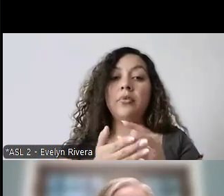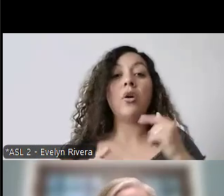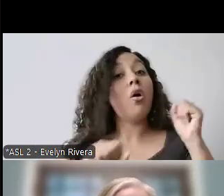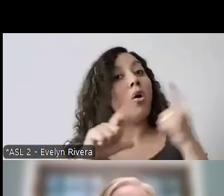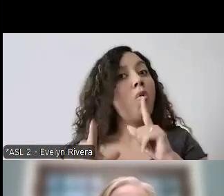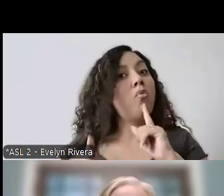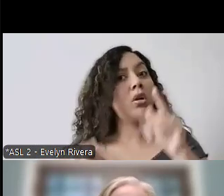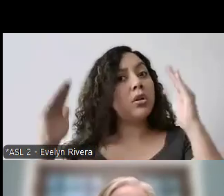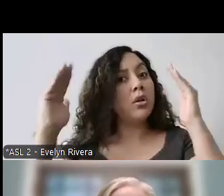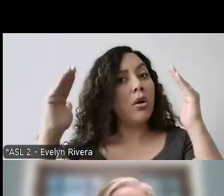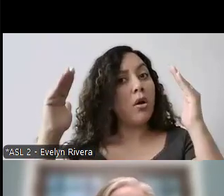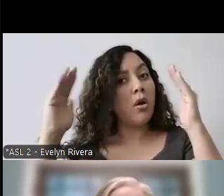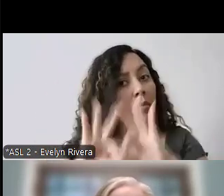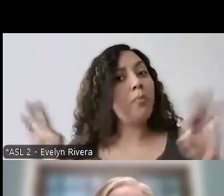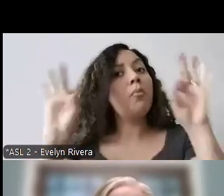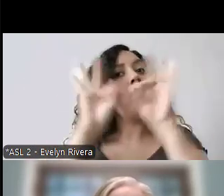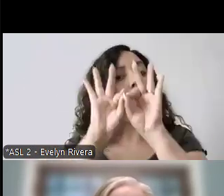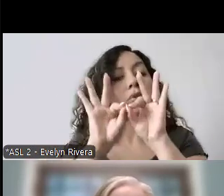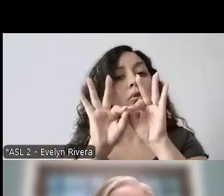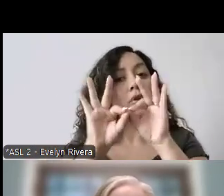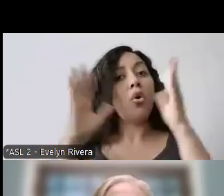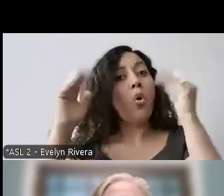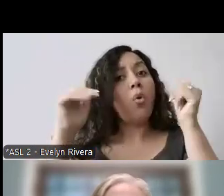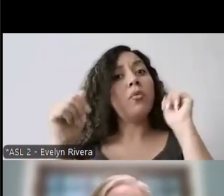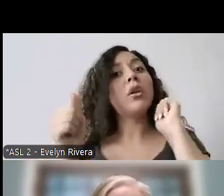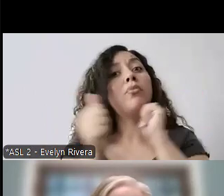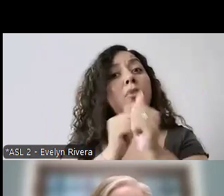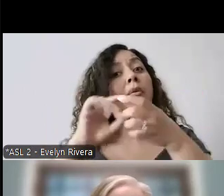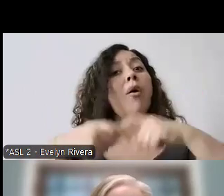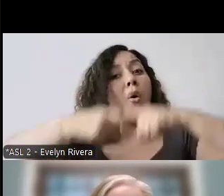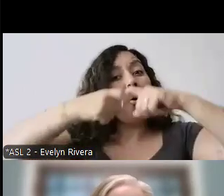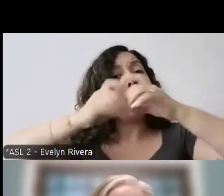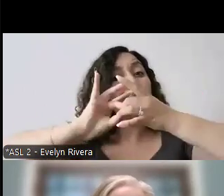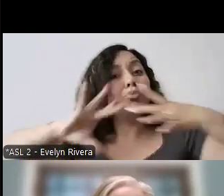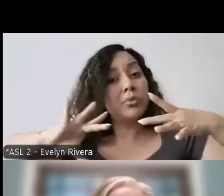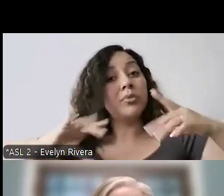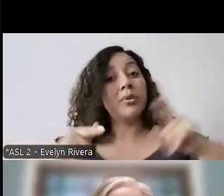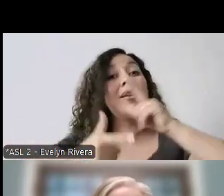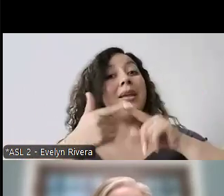important. We certainly hope in the end that they will be released from the suspense file and passed.